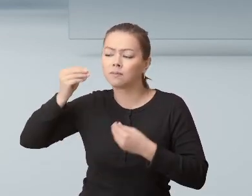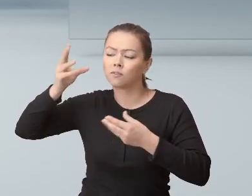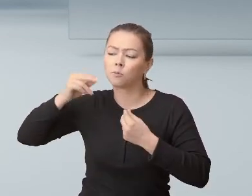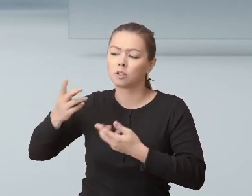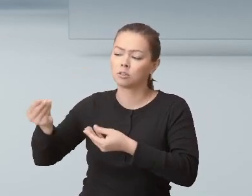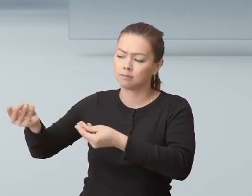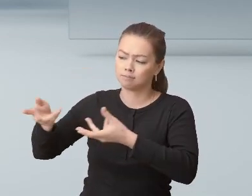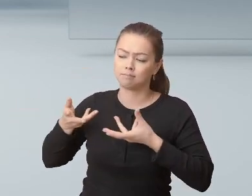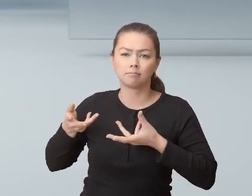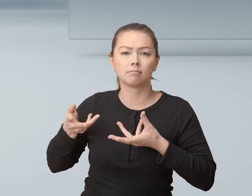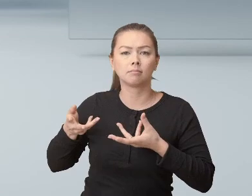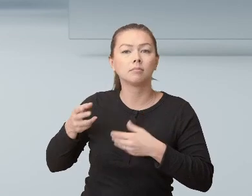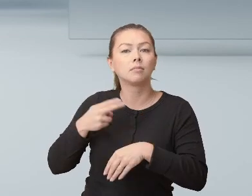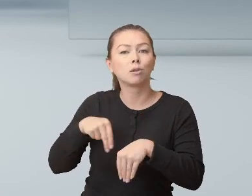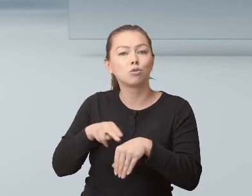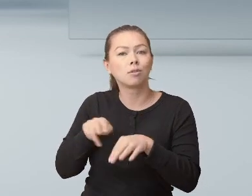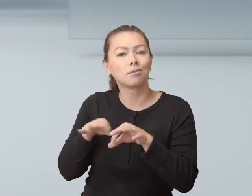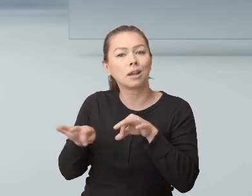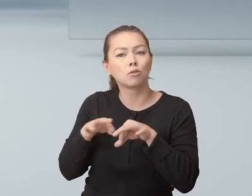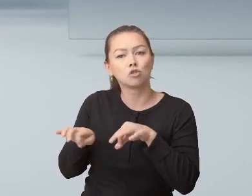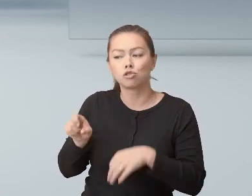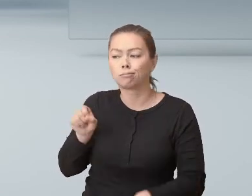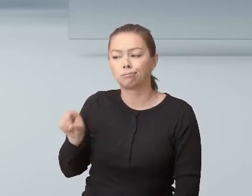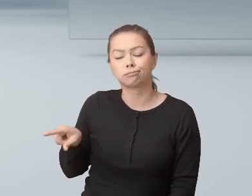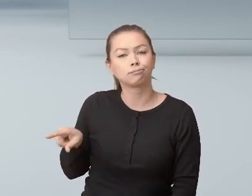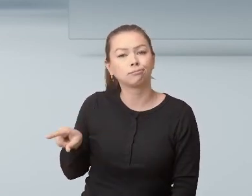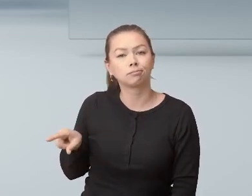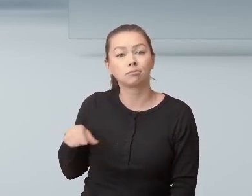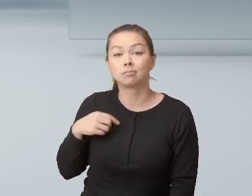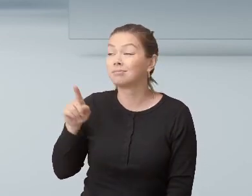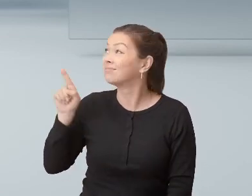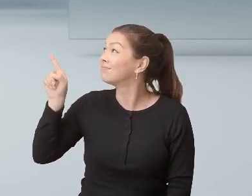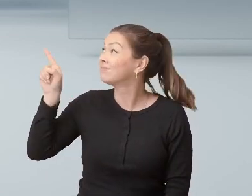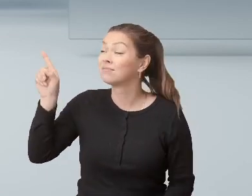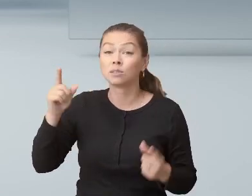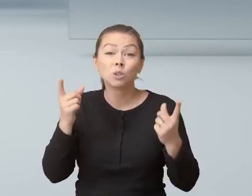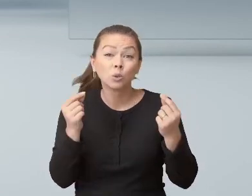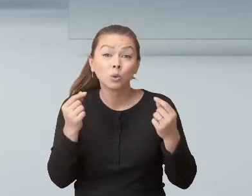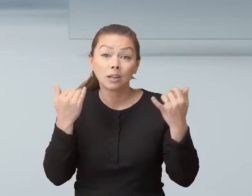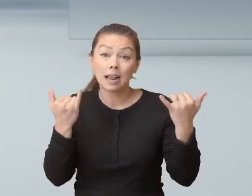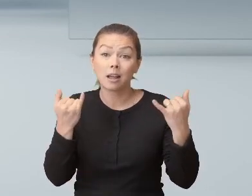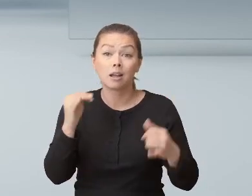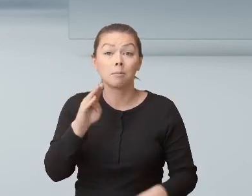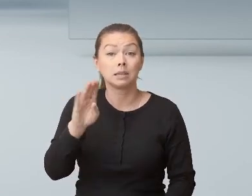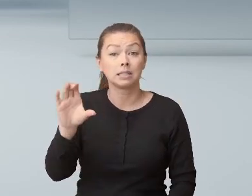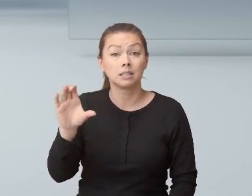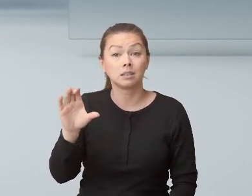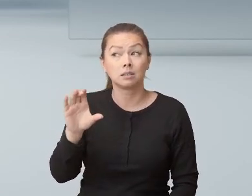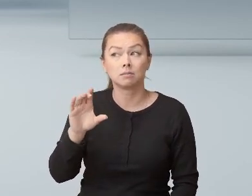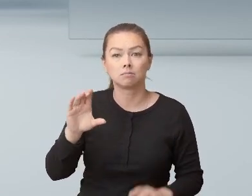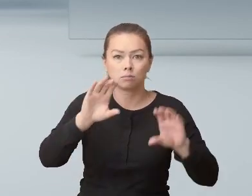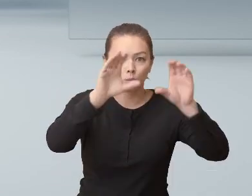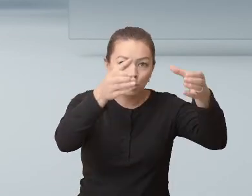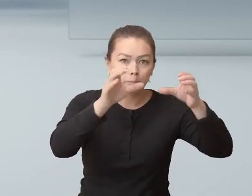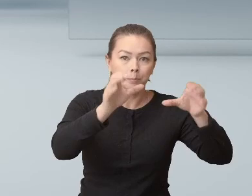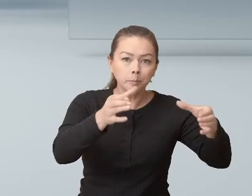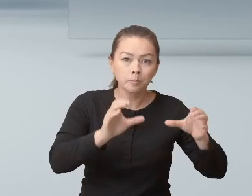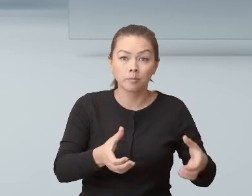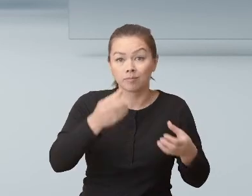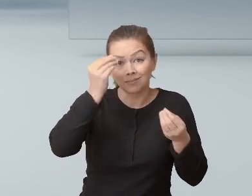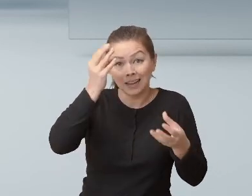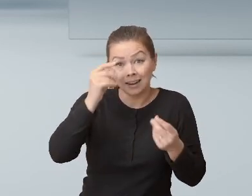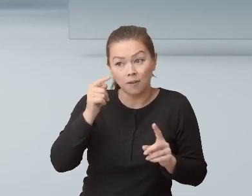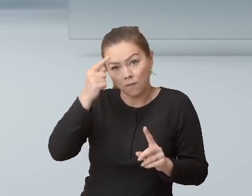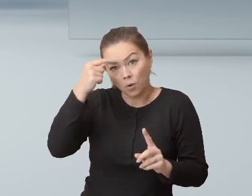on that natural language input. And what you can see is happening here is Business Central is actually grouping that data for me, and it's showing me the